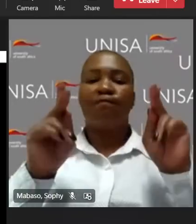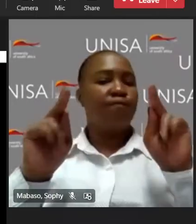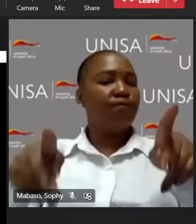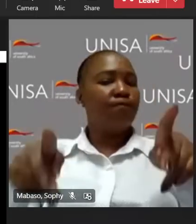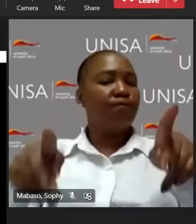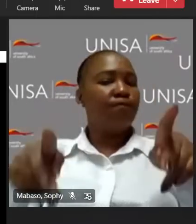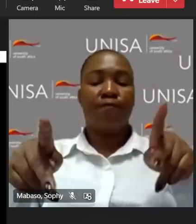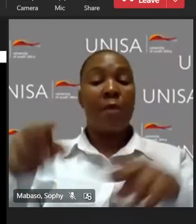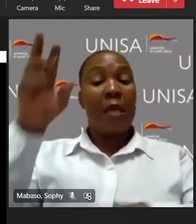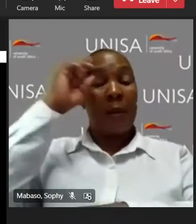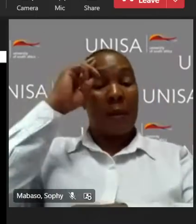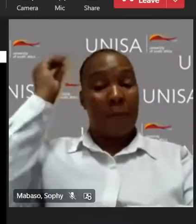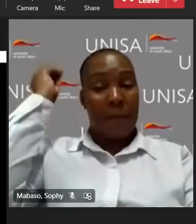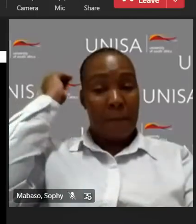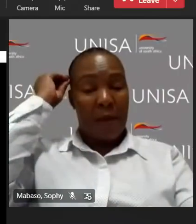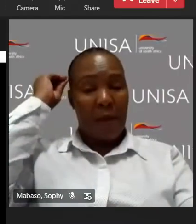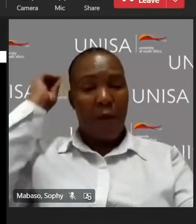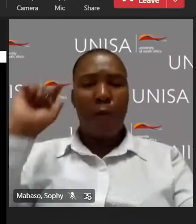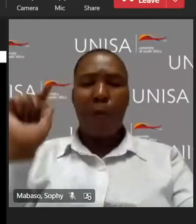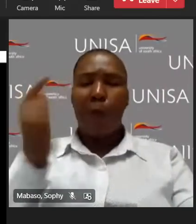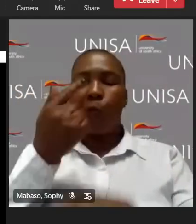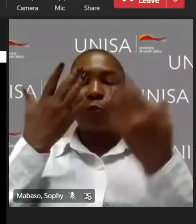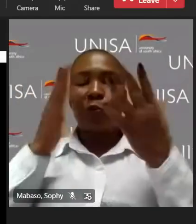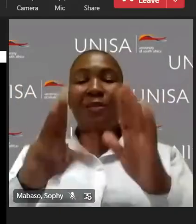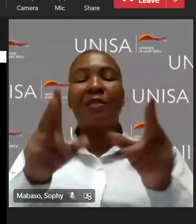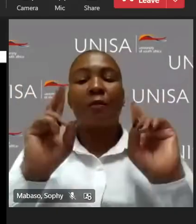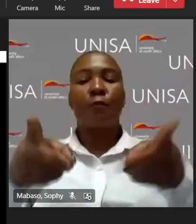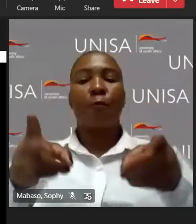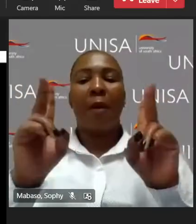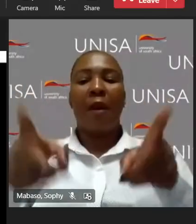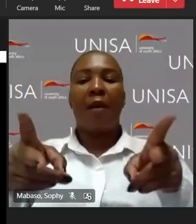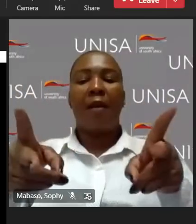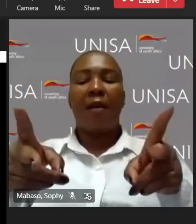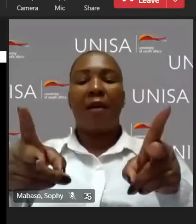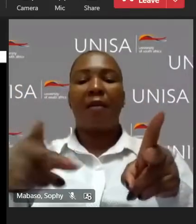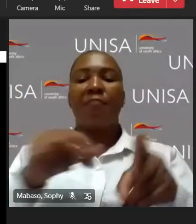normal, irrespective of your disability.